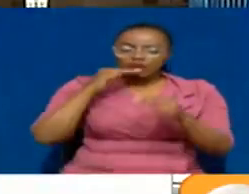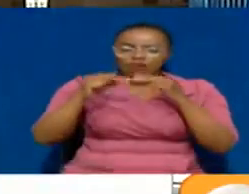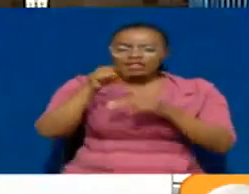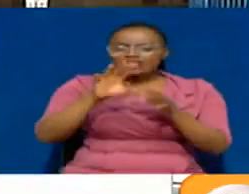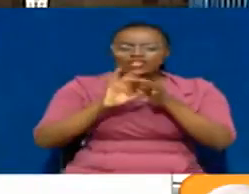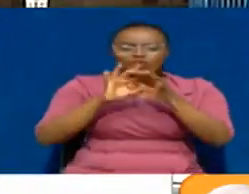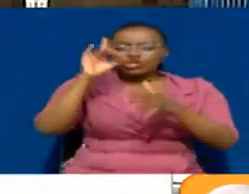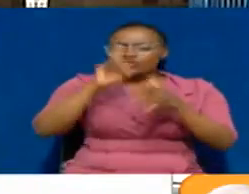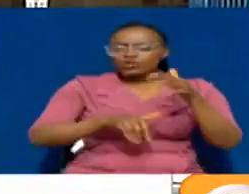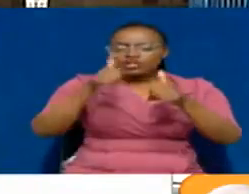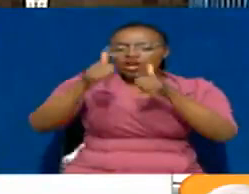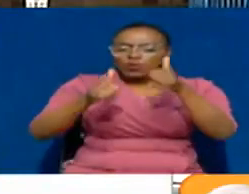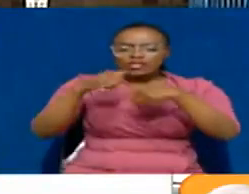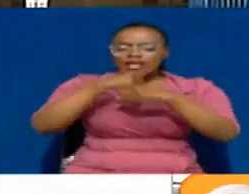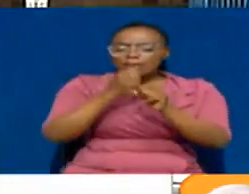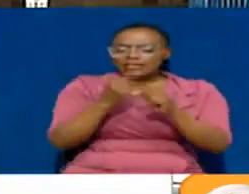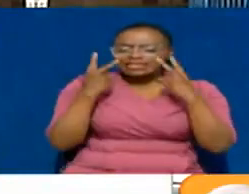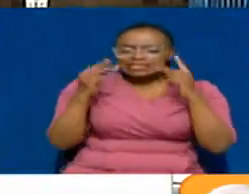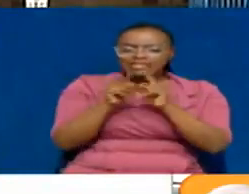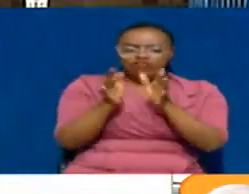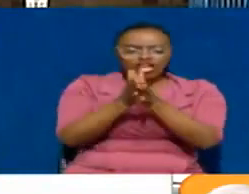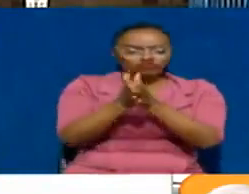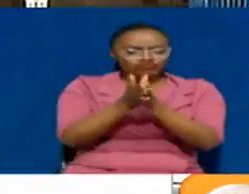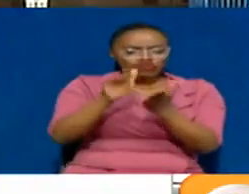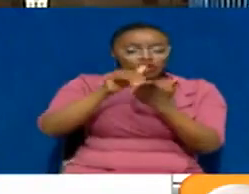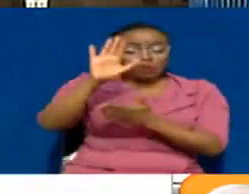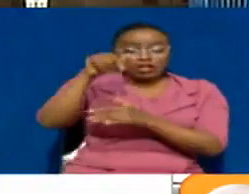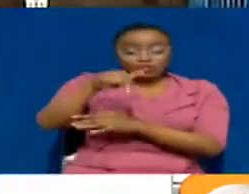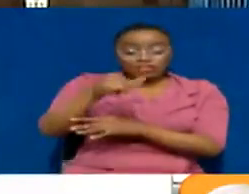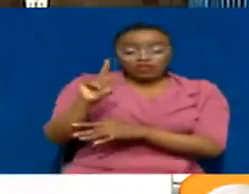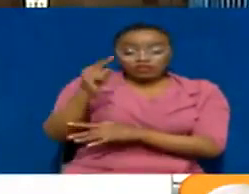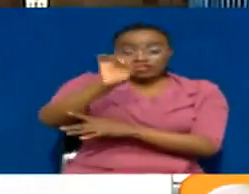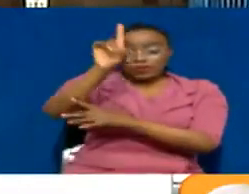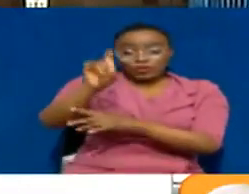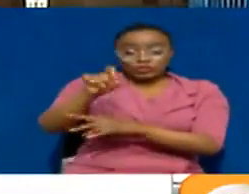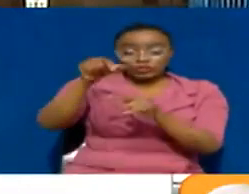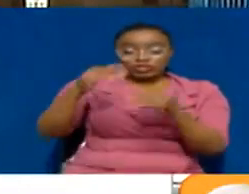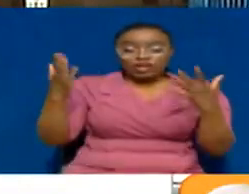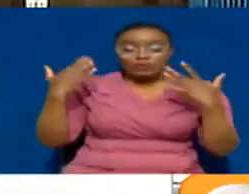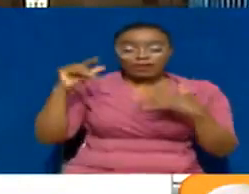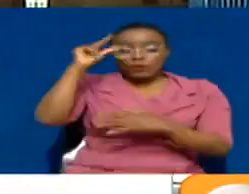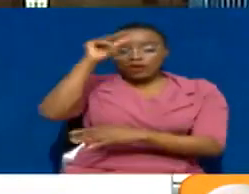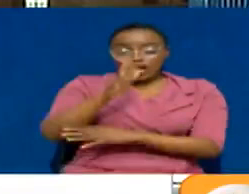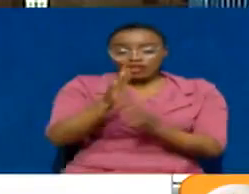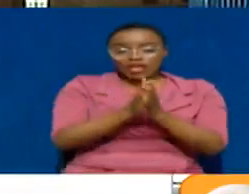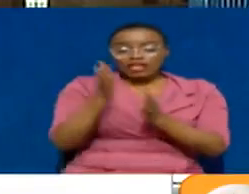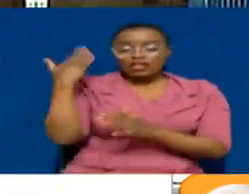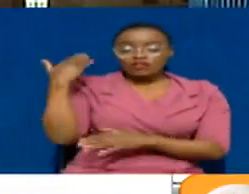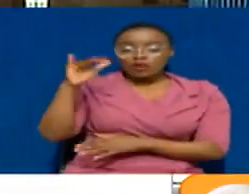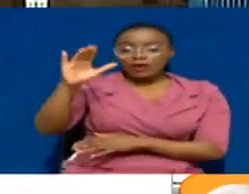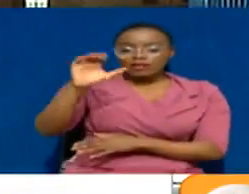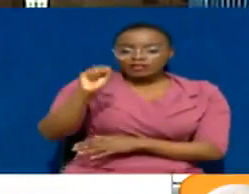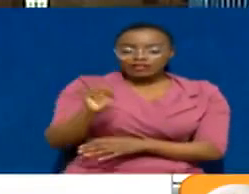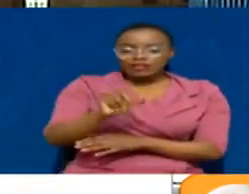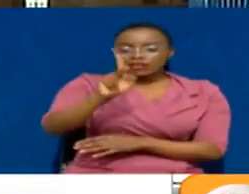about these coalitions that makes them seem so attractive? Well, that was my first question to Meru Governor and former Cabinet